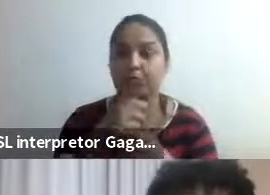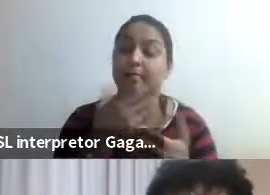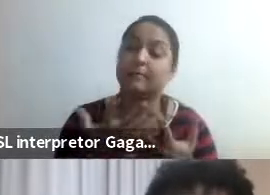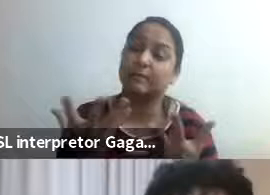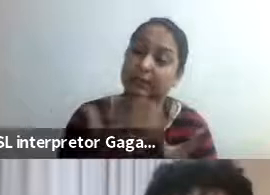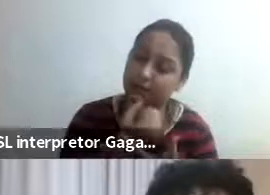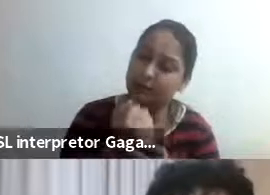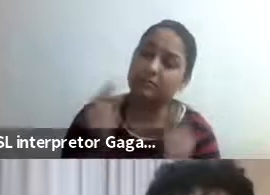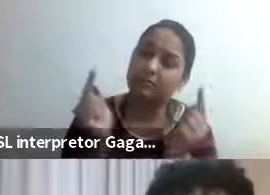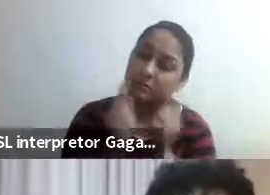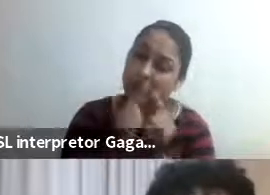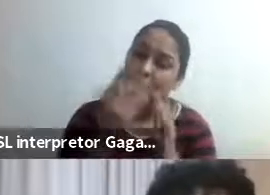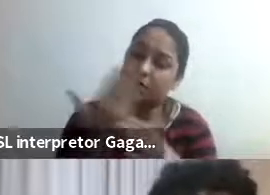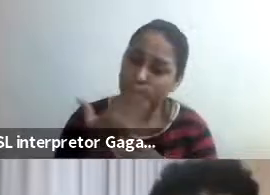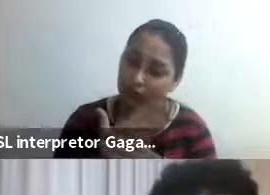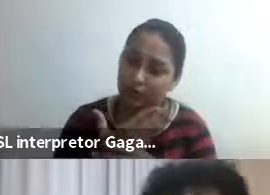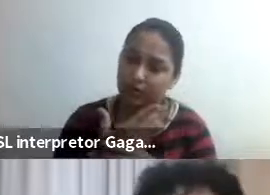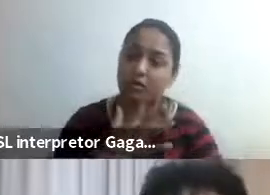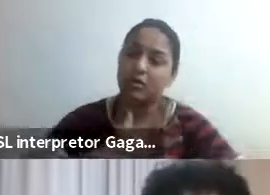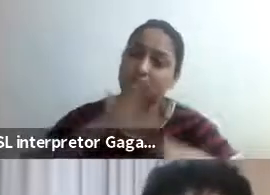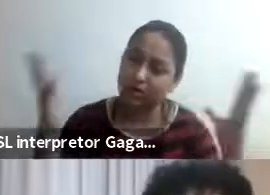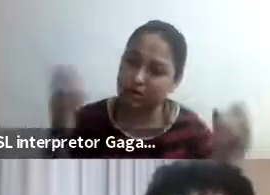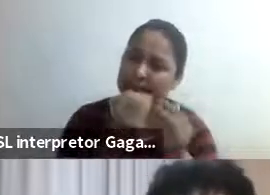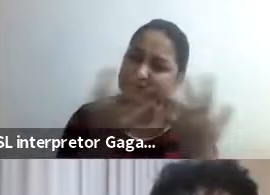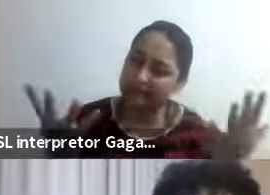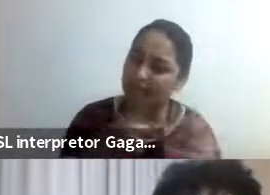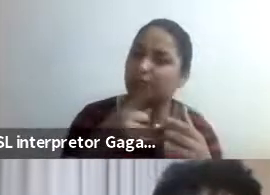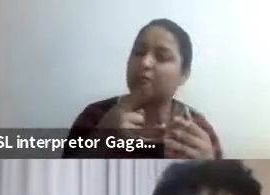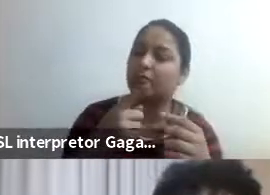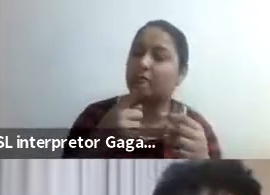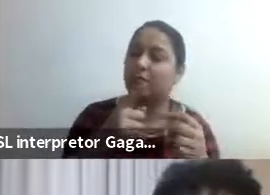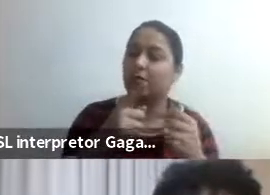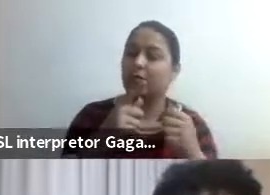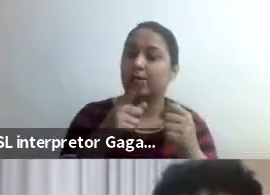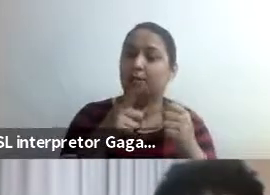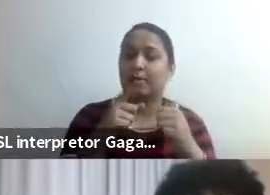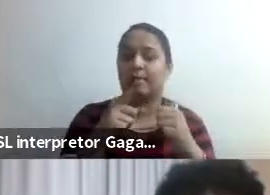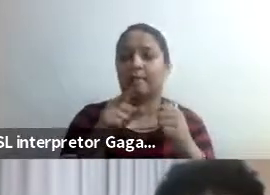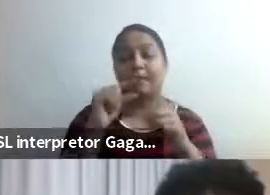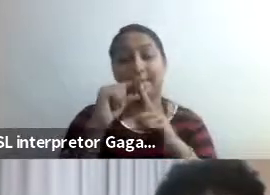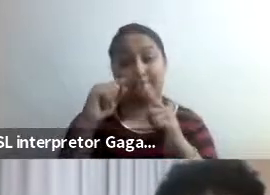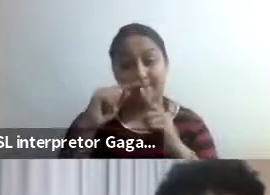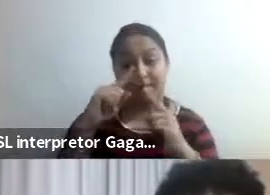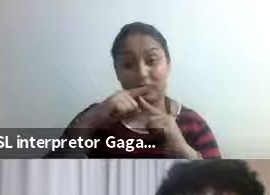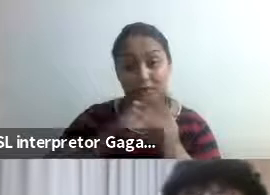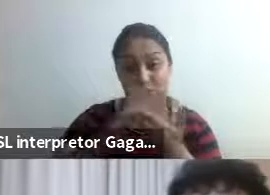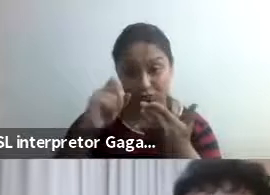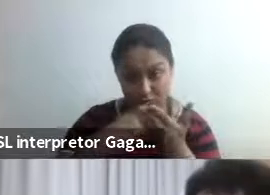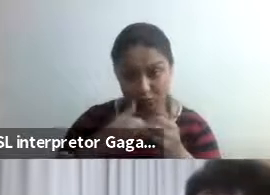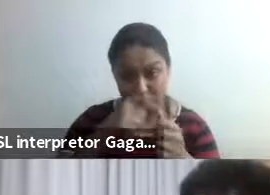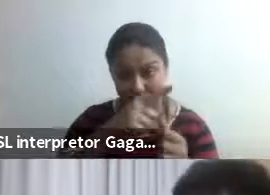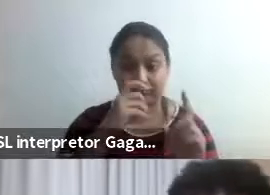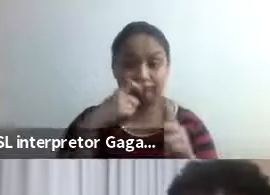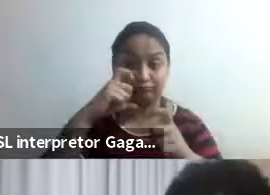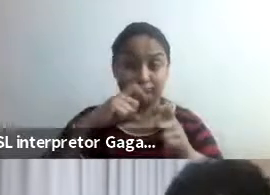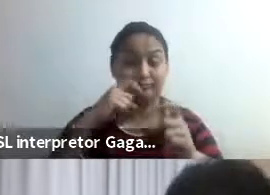it takes a bit of work because some of this is from the Pithora tradition that she has inherited, but a